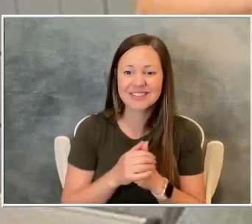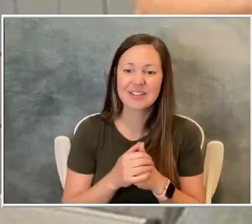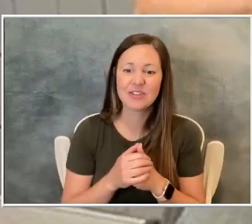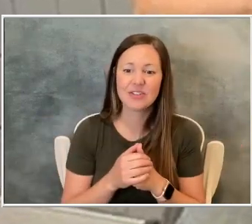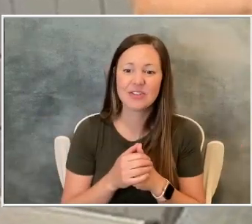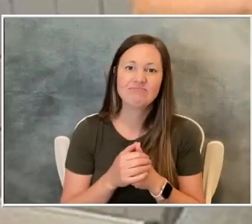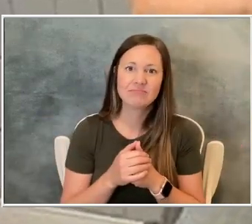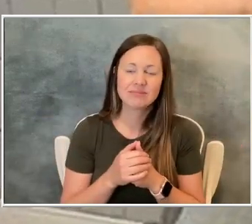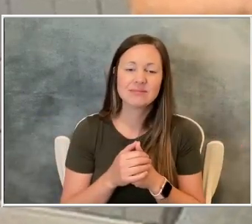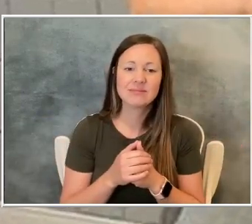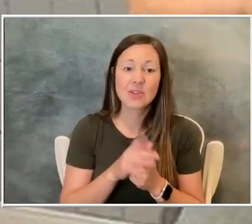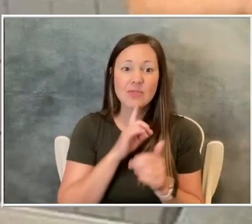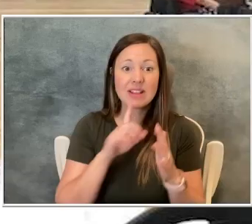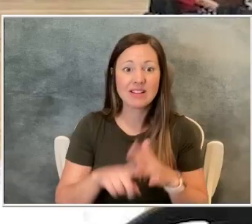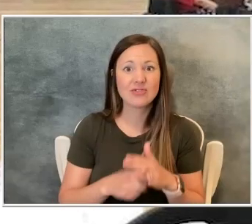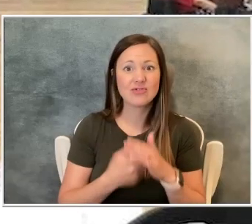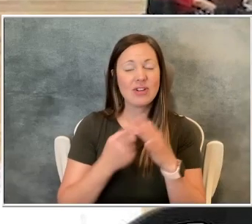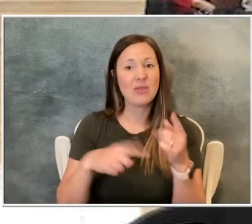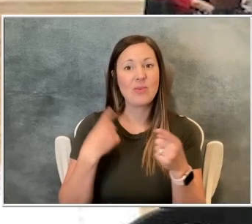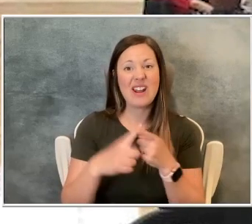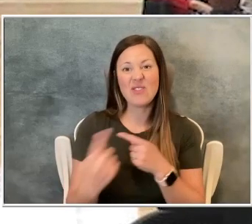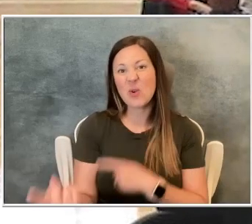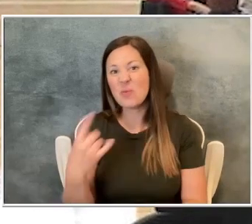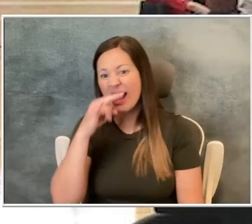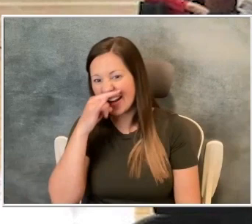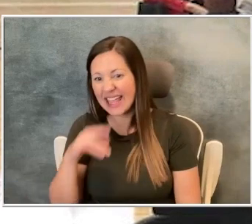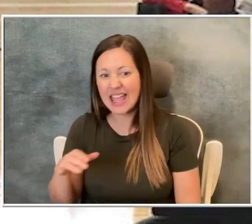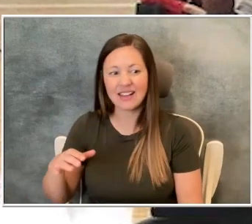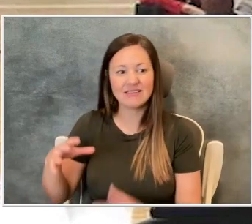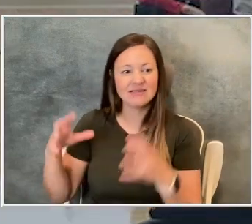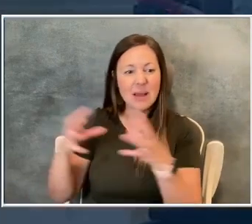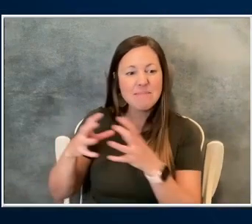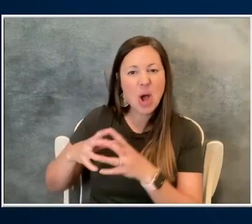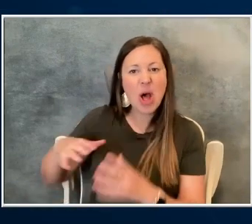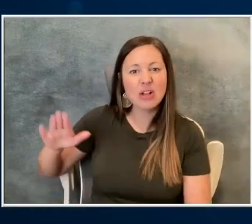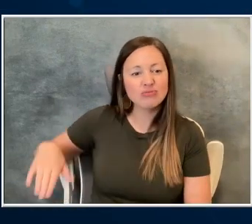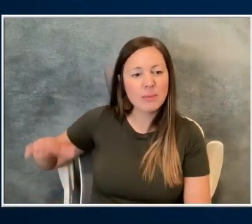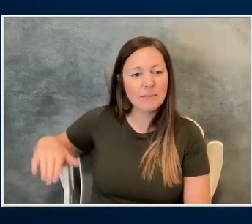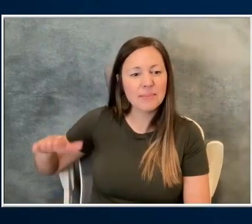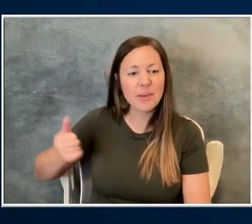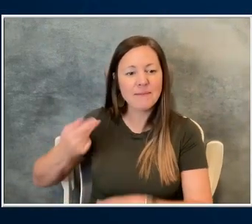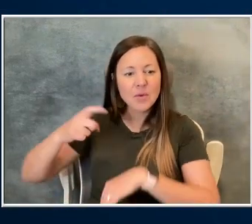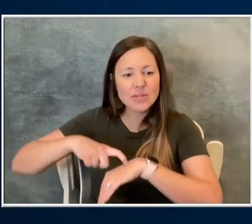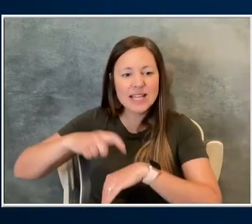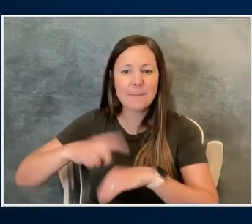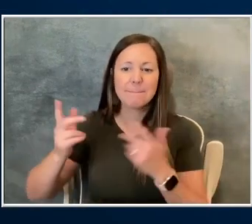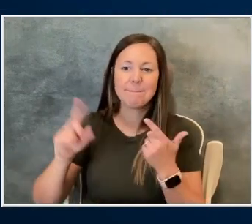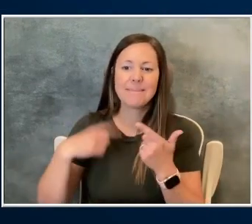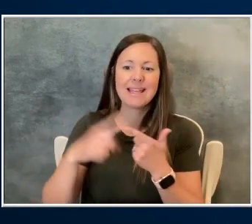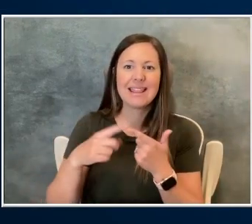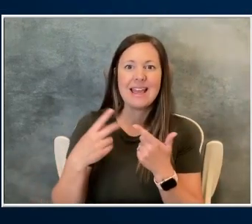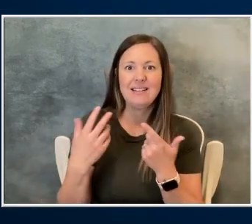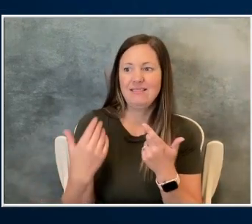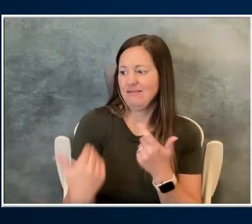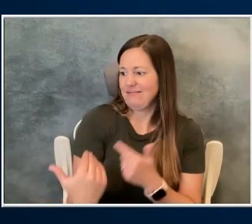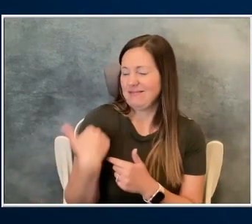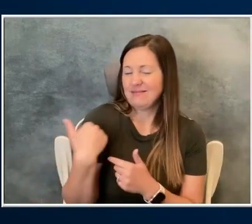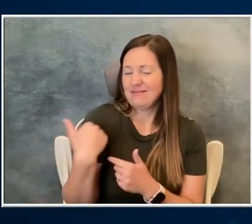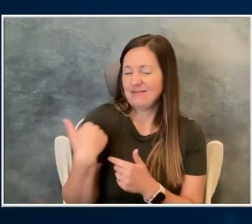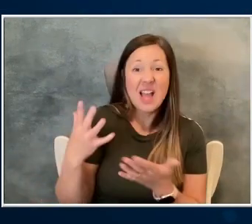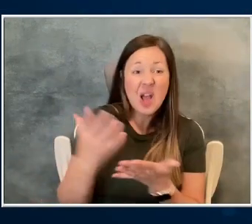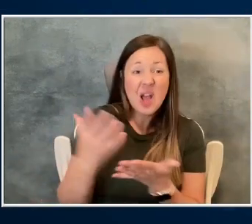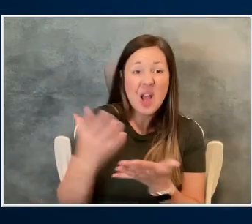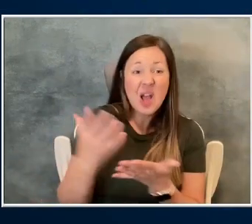off when it was just one kid dribbling a couple times to, 2 years ago, that same kid winning the national championship and